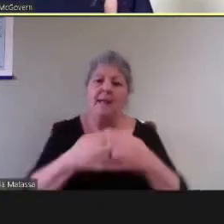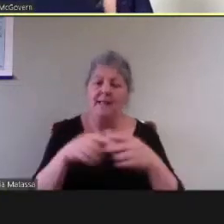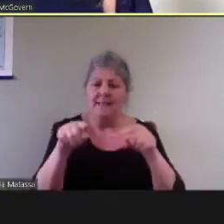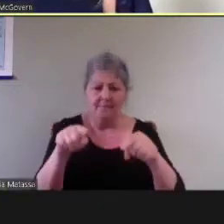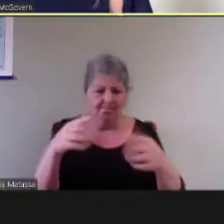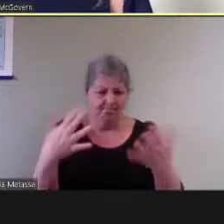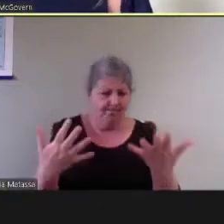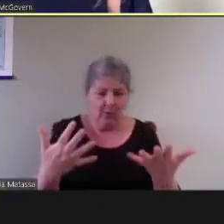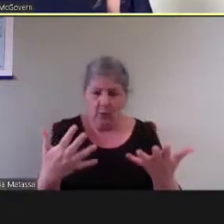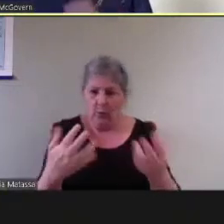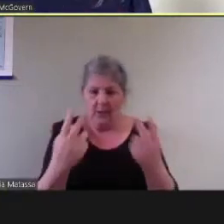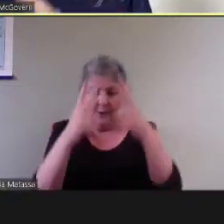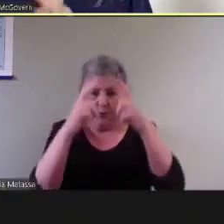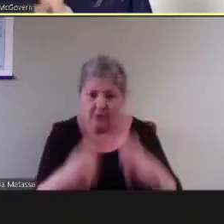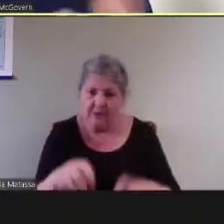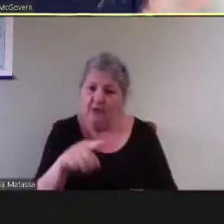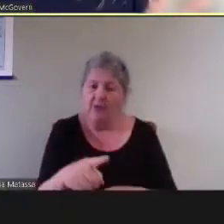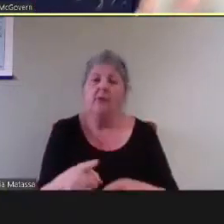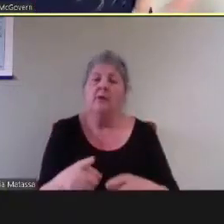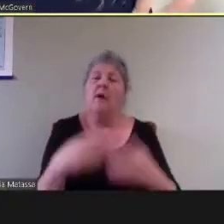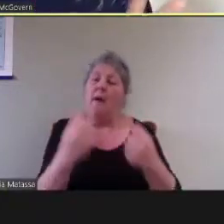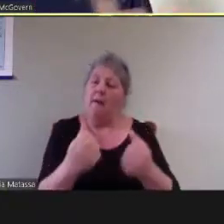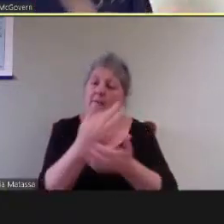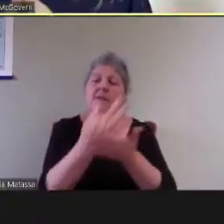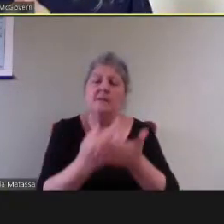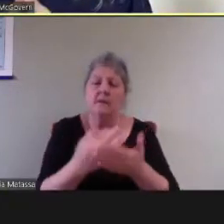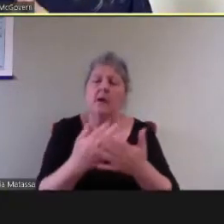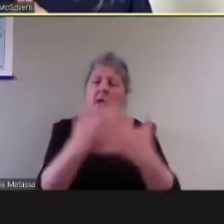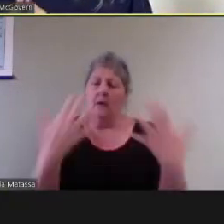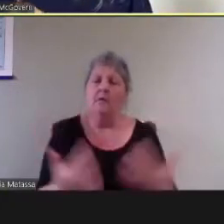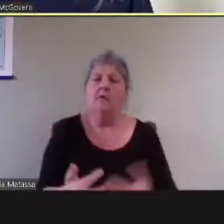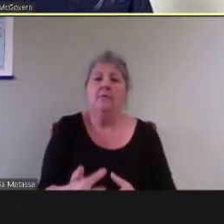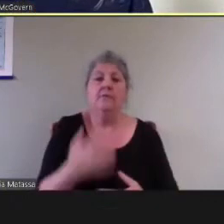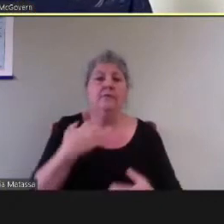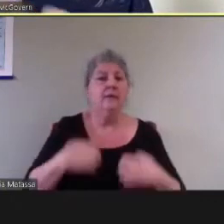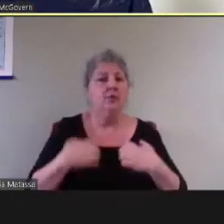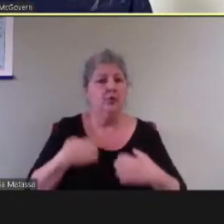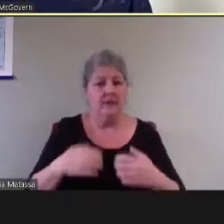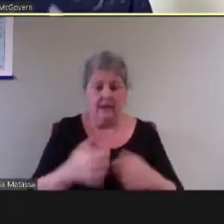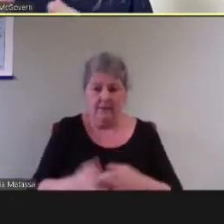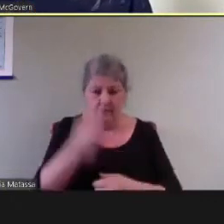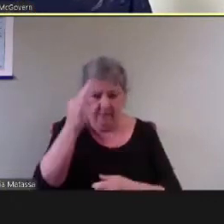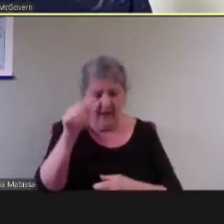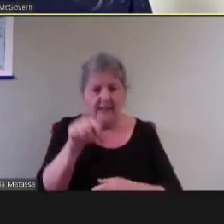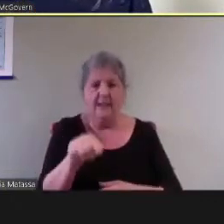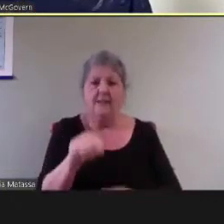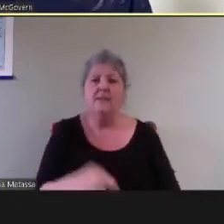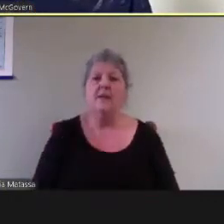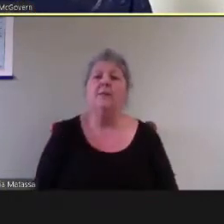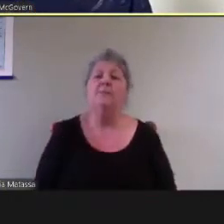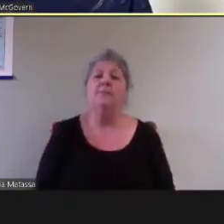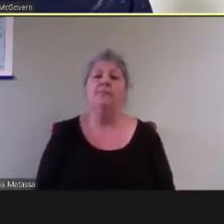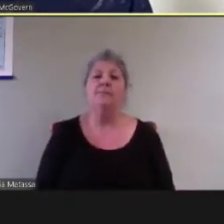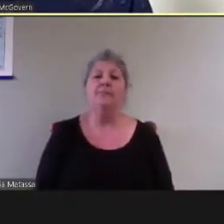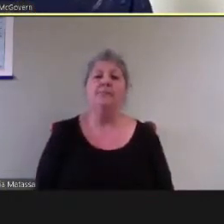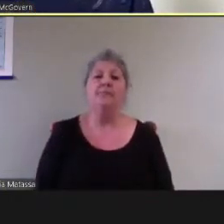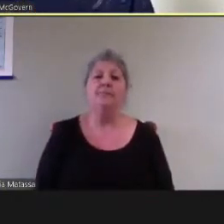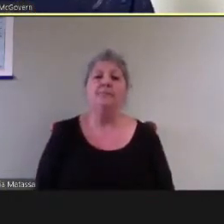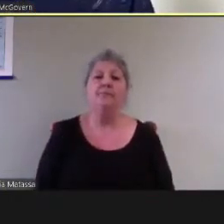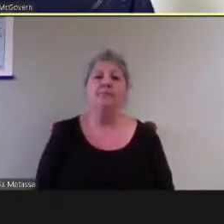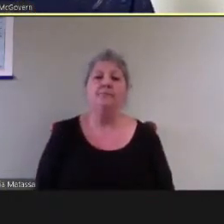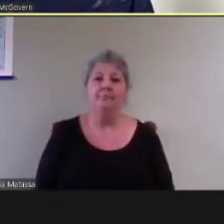been lots of interesting findings across many fields, the fields of neurobiology and epigenetics in